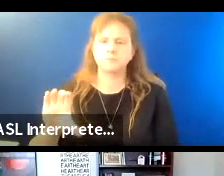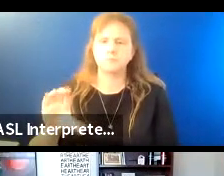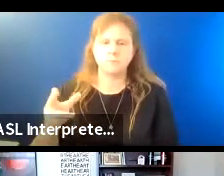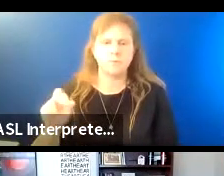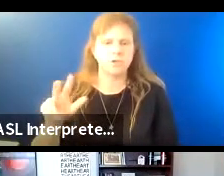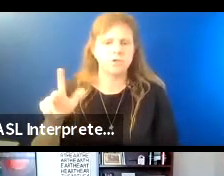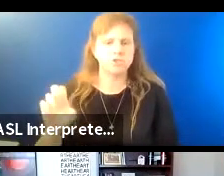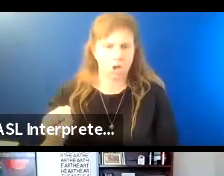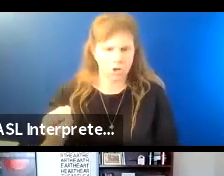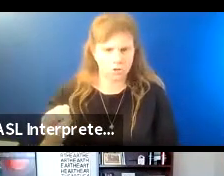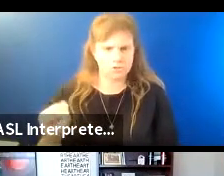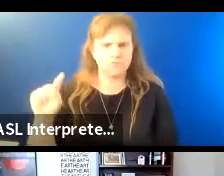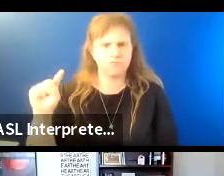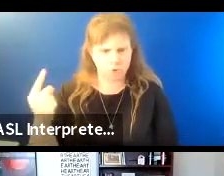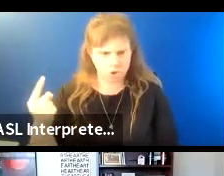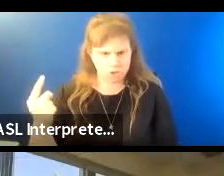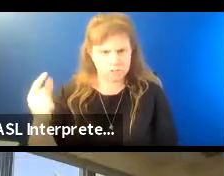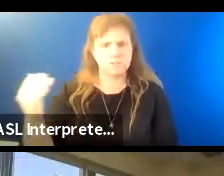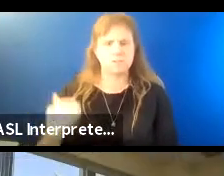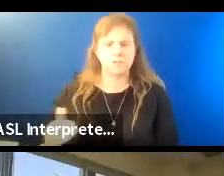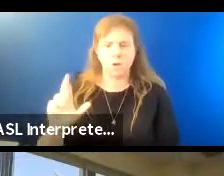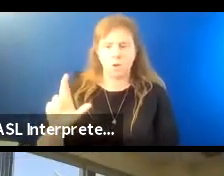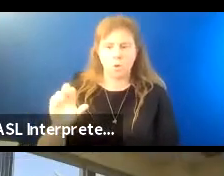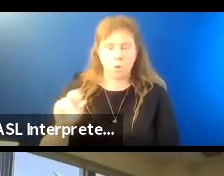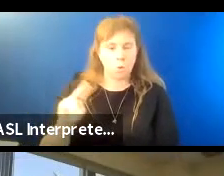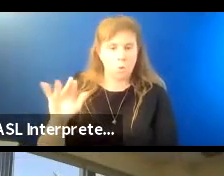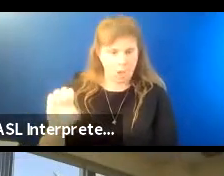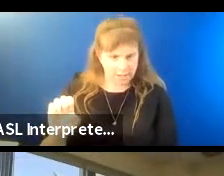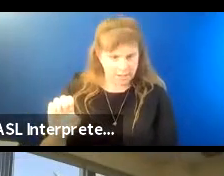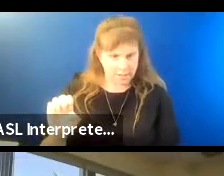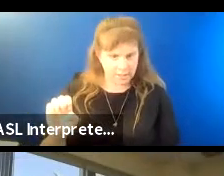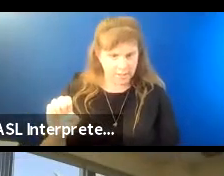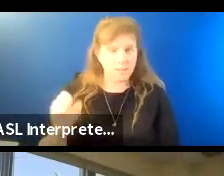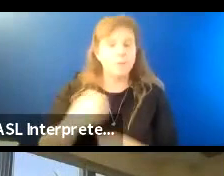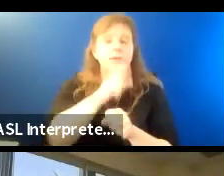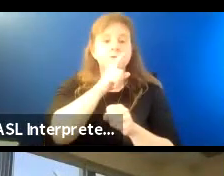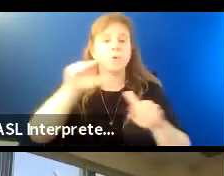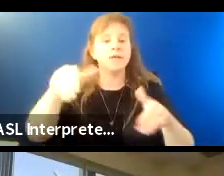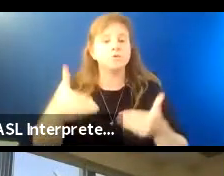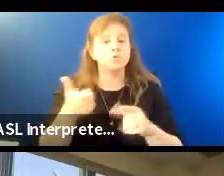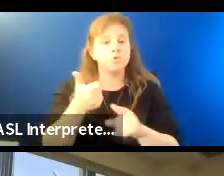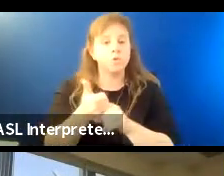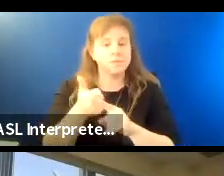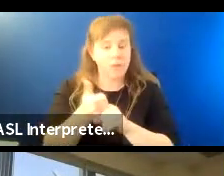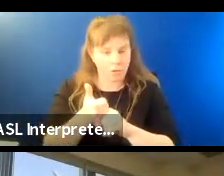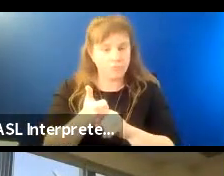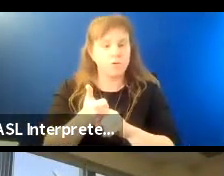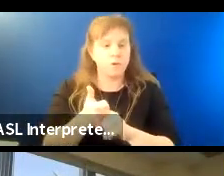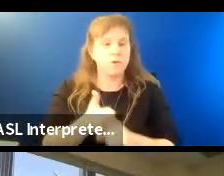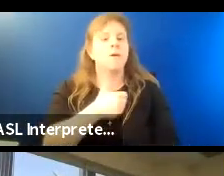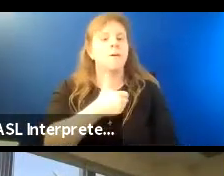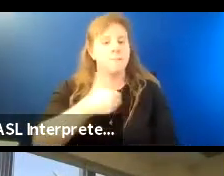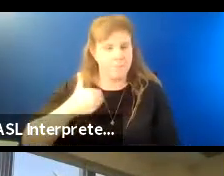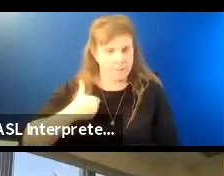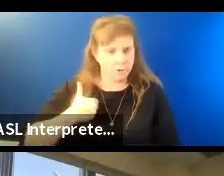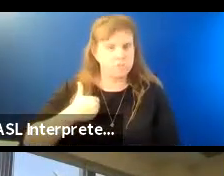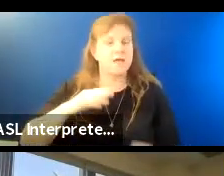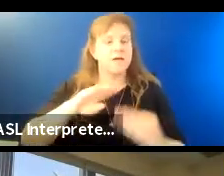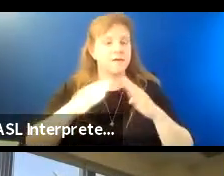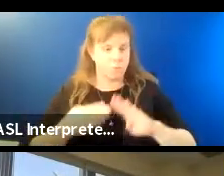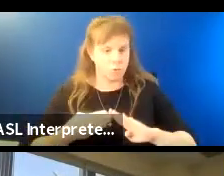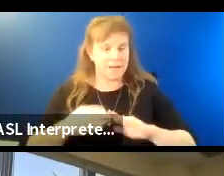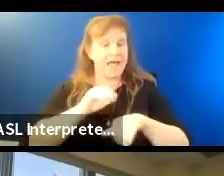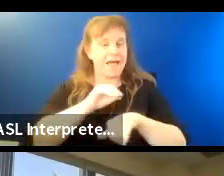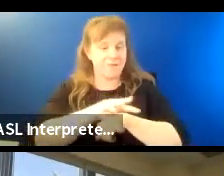you first, and then Ronnie, and let's make sure you introduce yourself so that members of the Community Advisory Committee